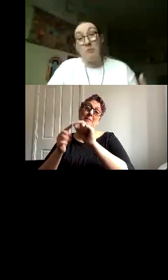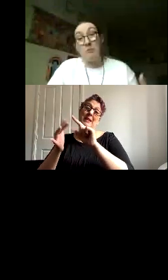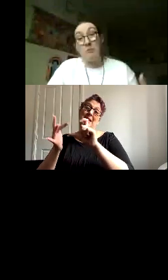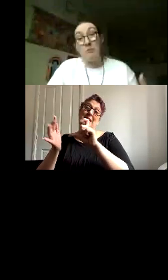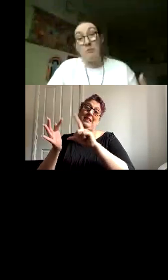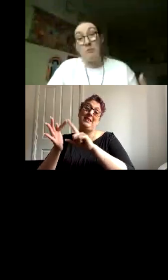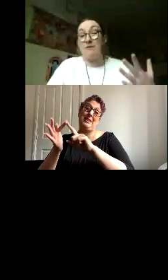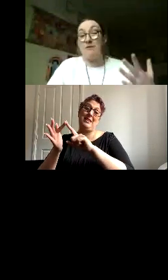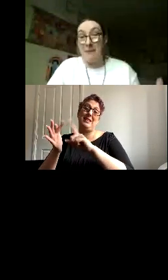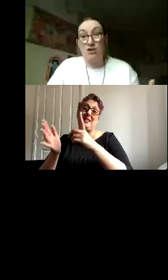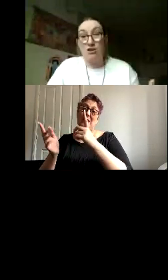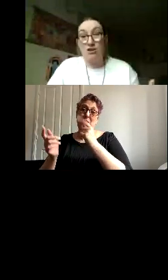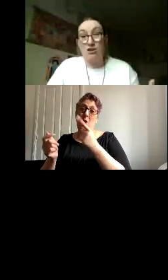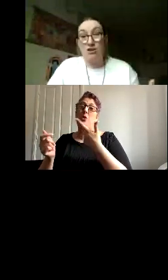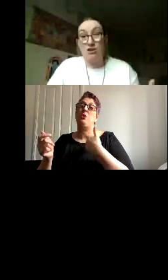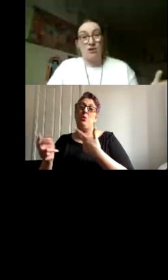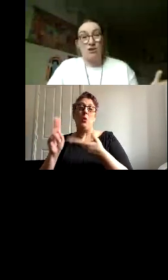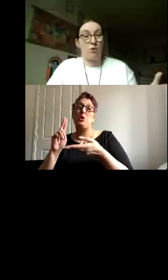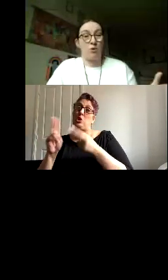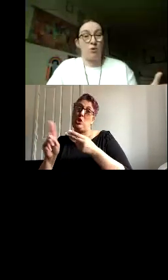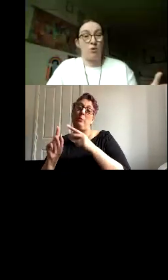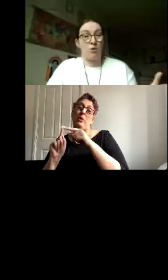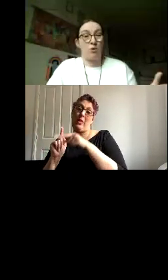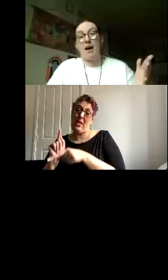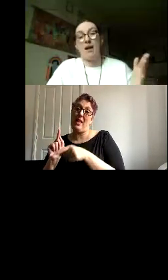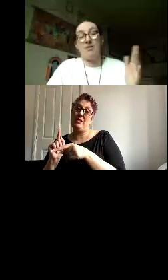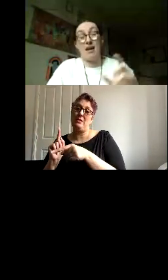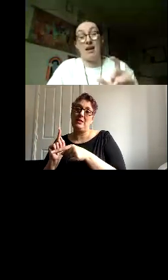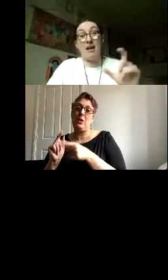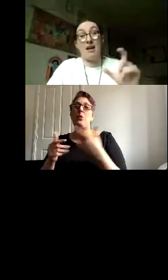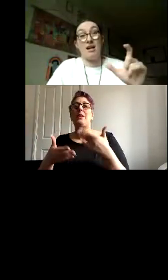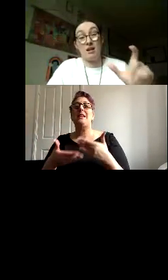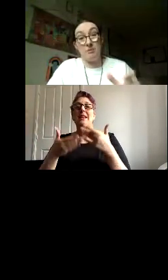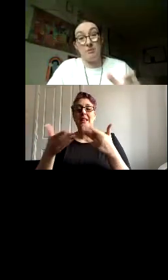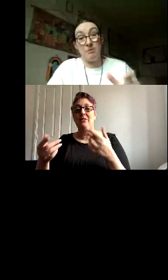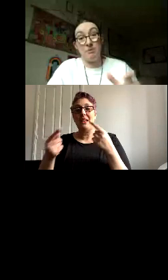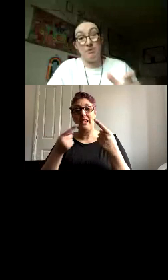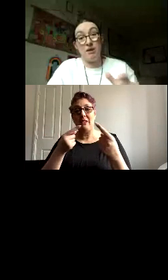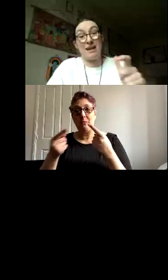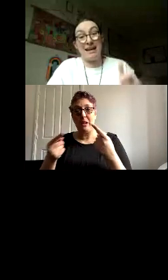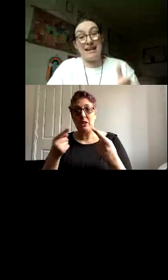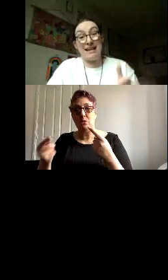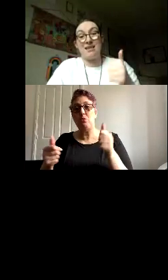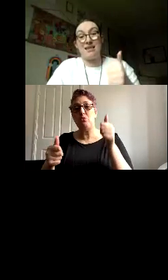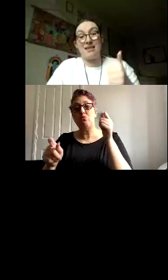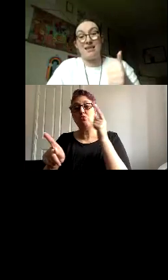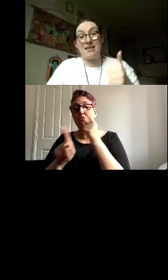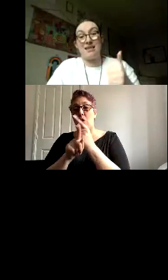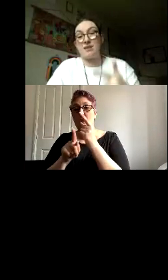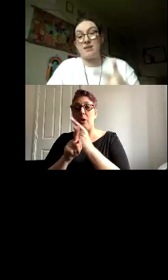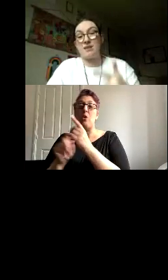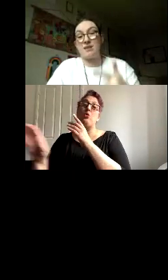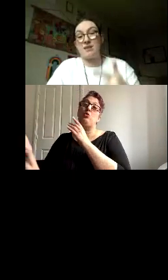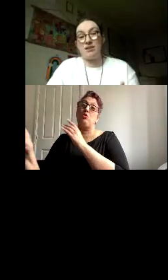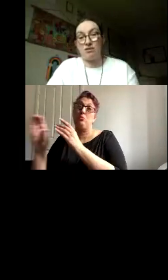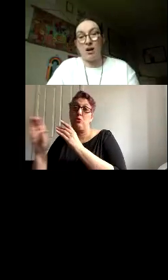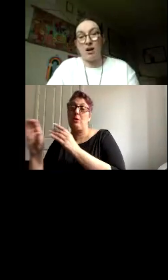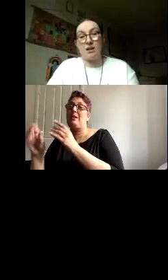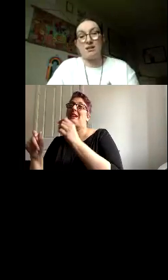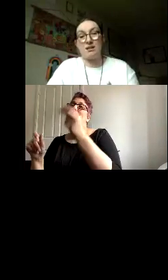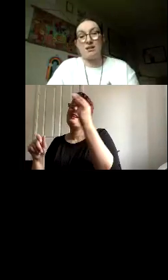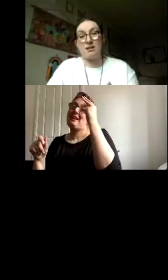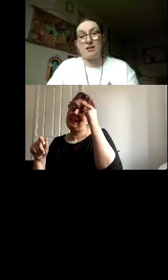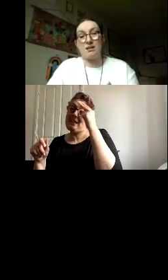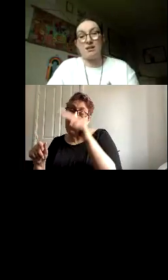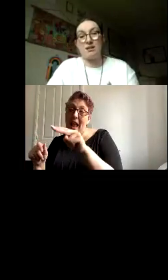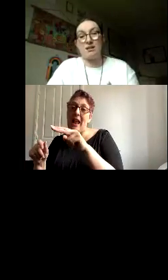So when we're giving information, I've talked about the communicating things like names and place